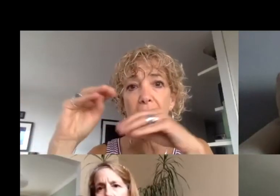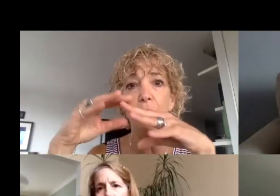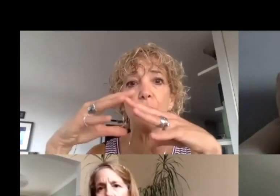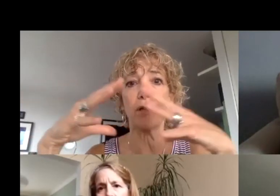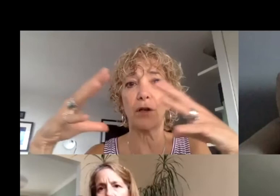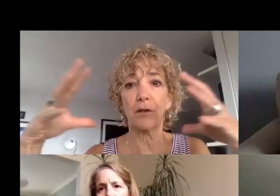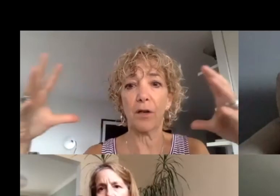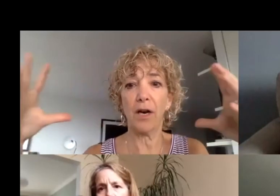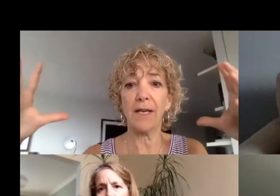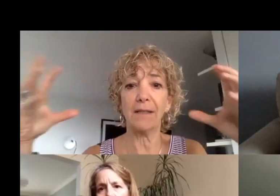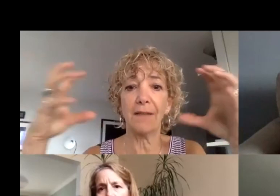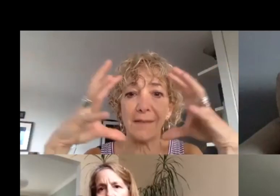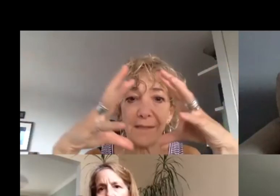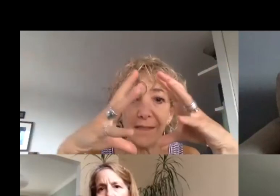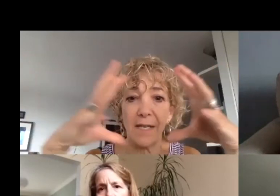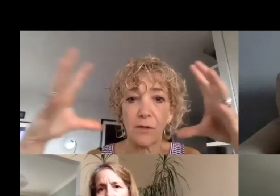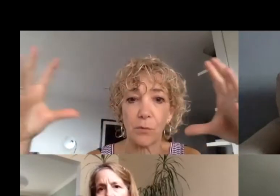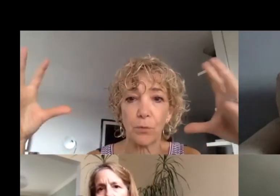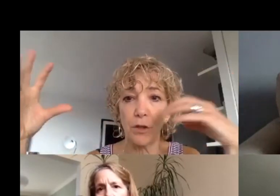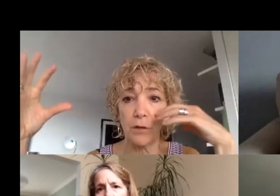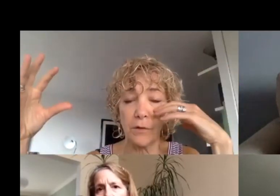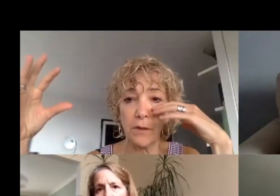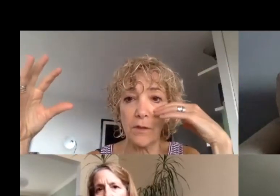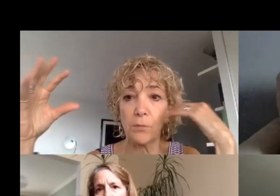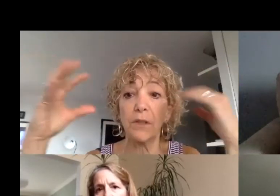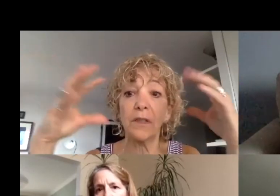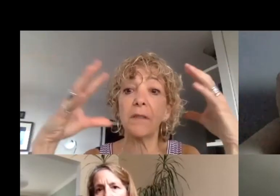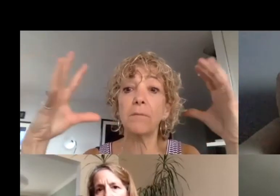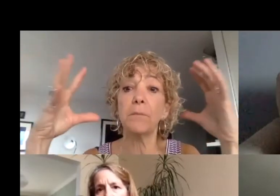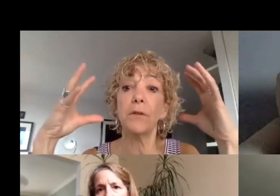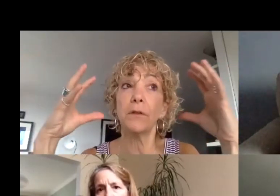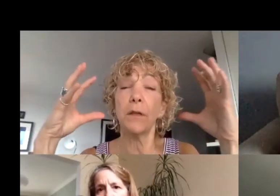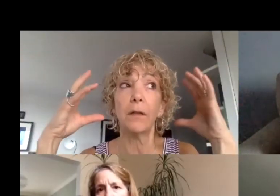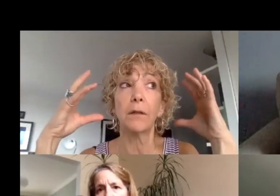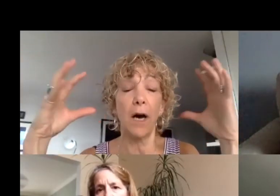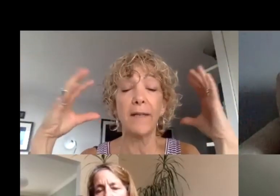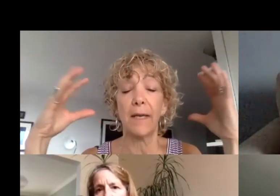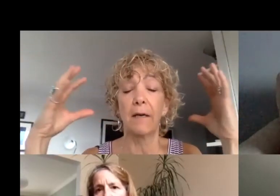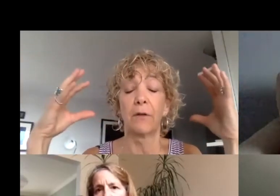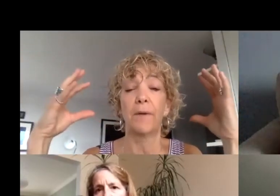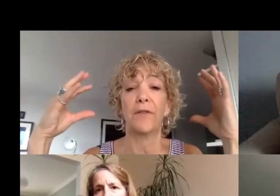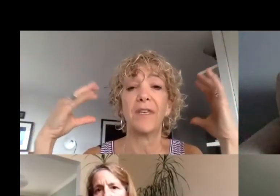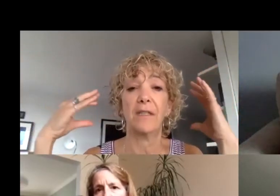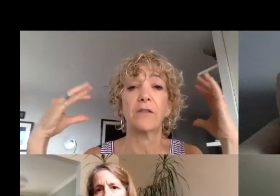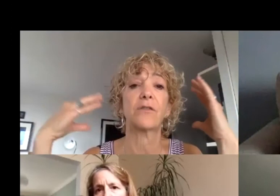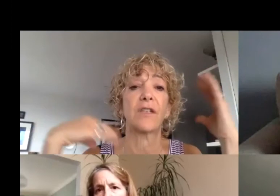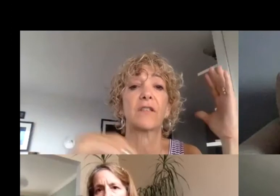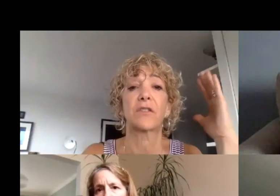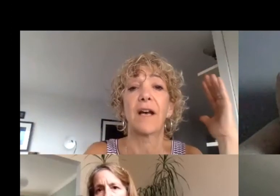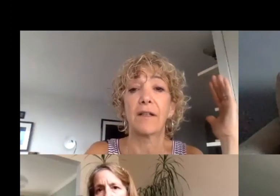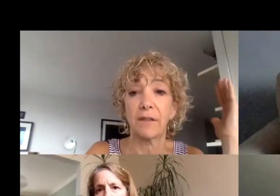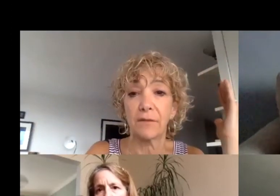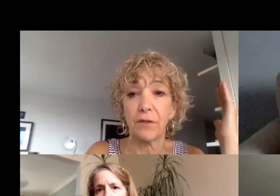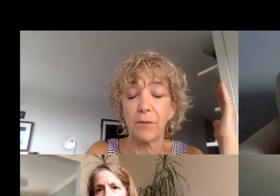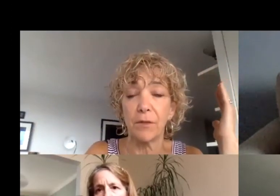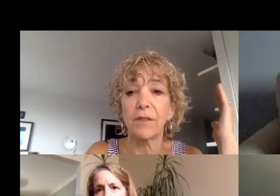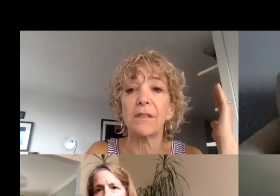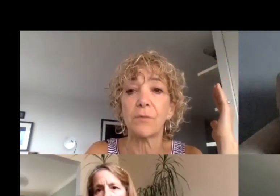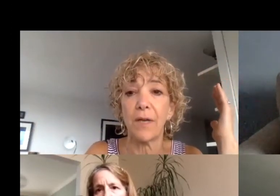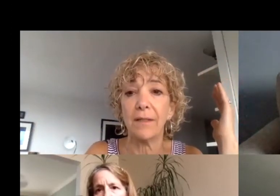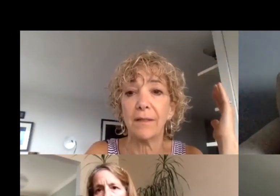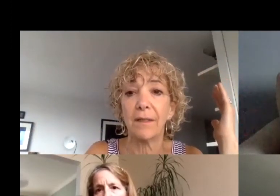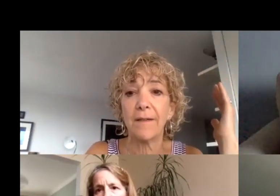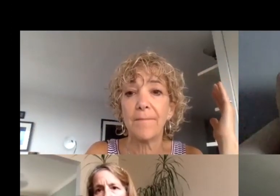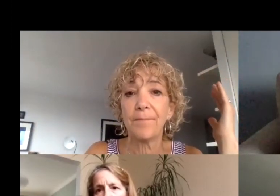so our Heidi Latsky dance world is really a lot now about the intersectionality of